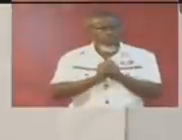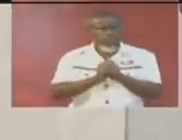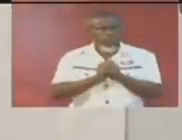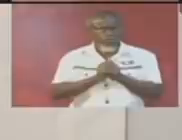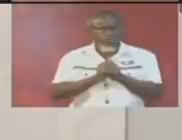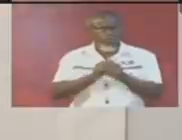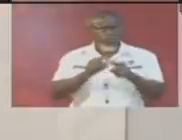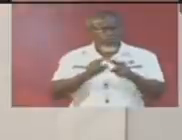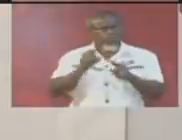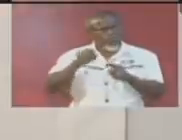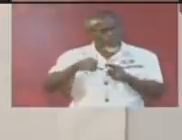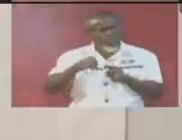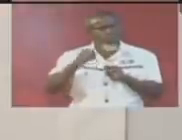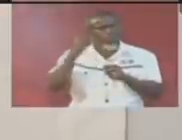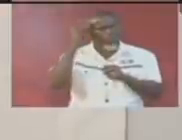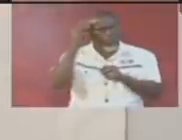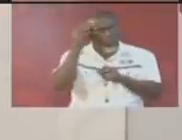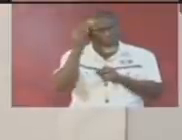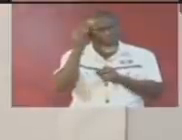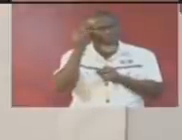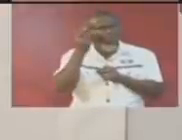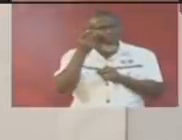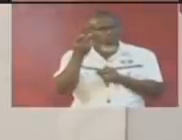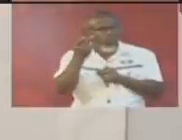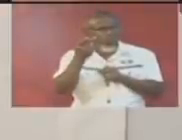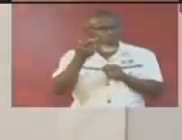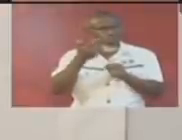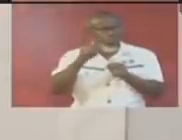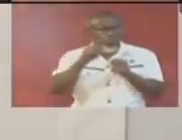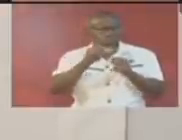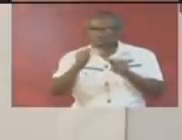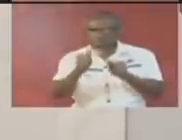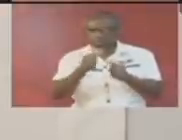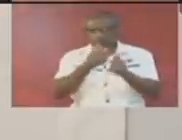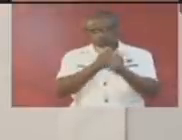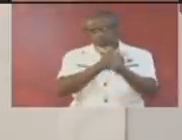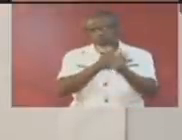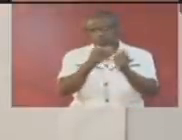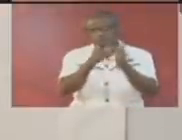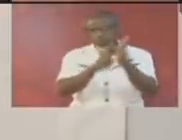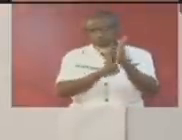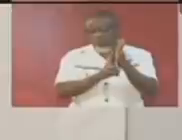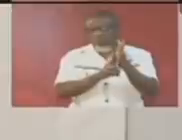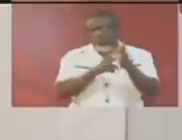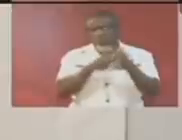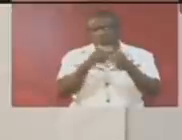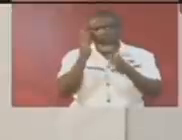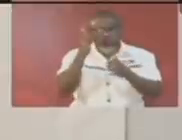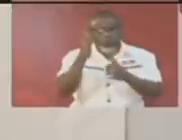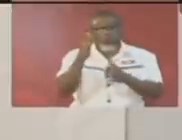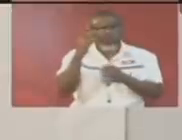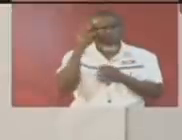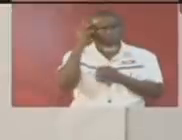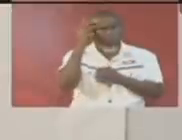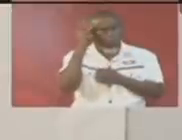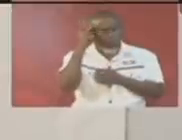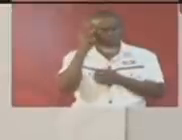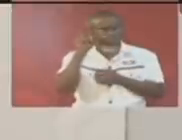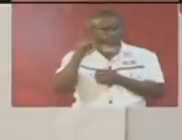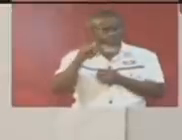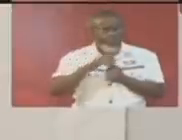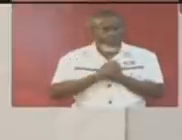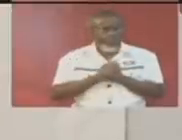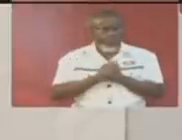for the ministry. We echo Dr. Hoyt's concerns in terms of monitoring, the ongoing monitoring of the population to see how